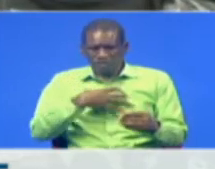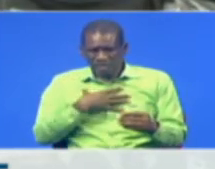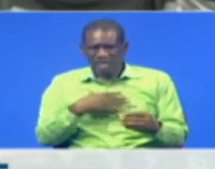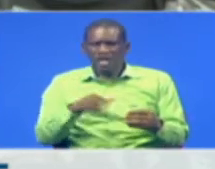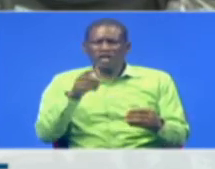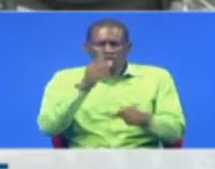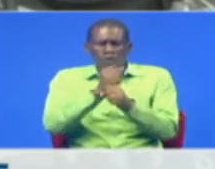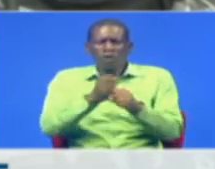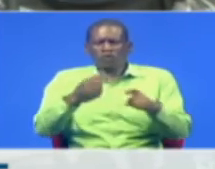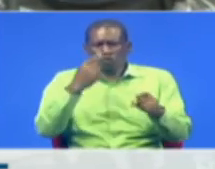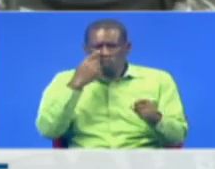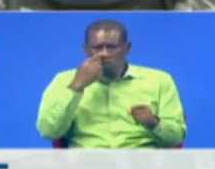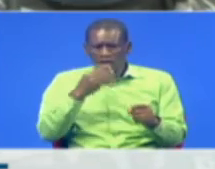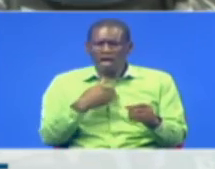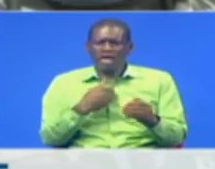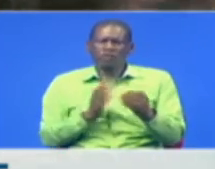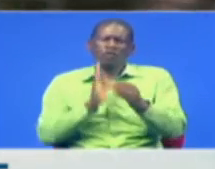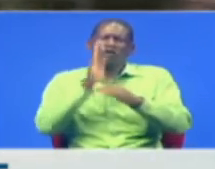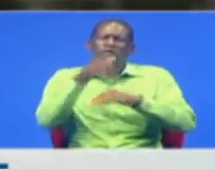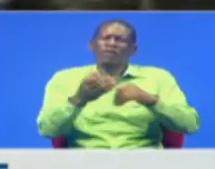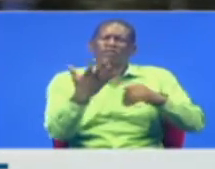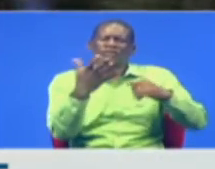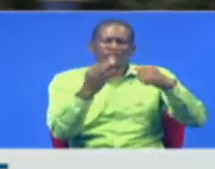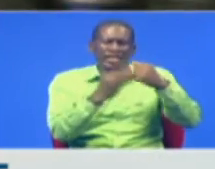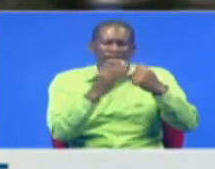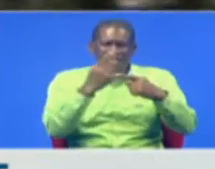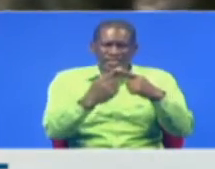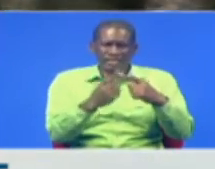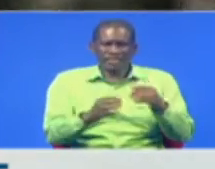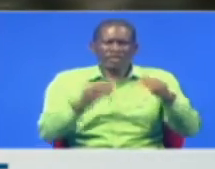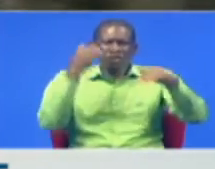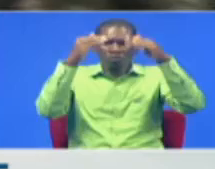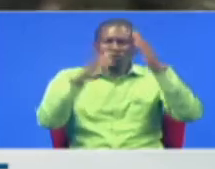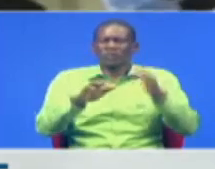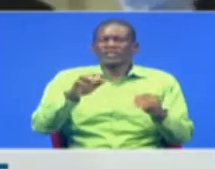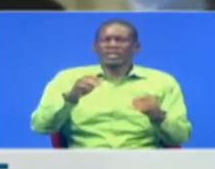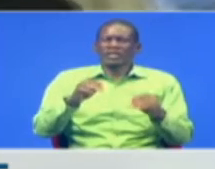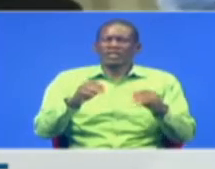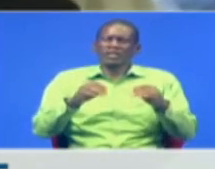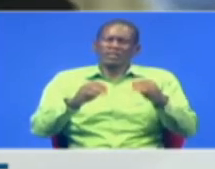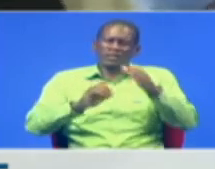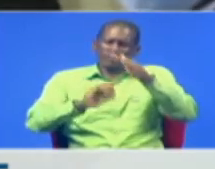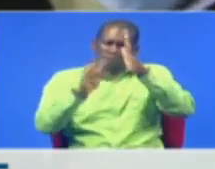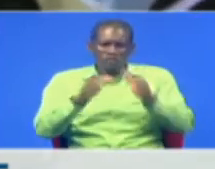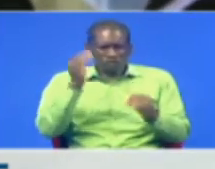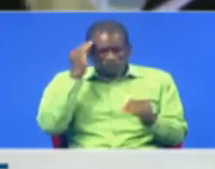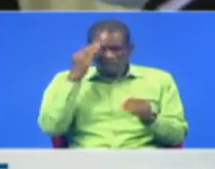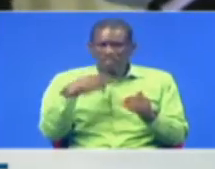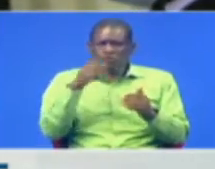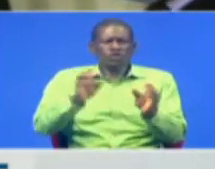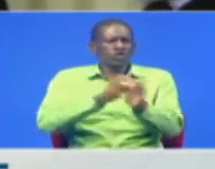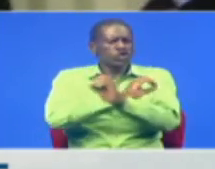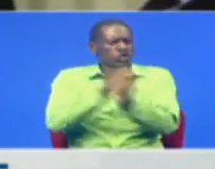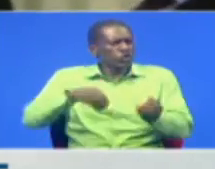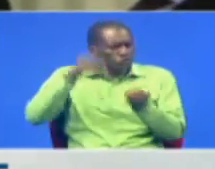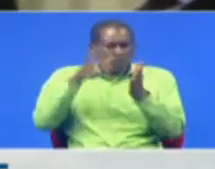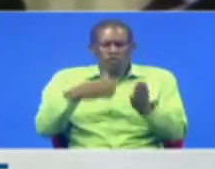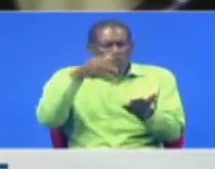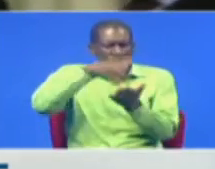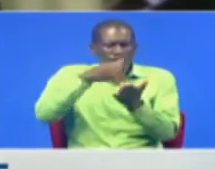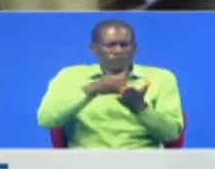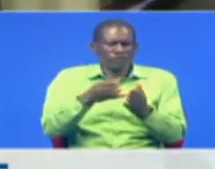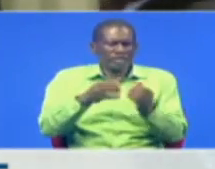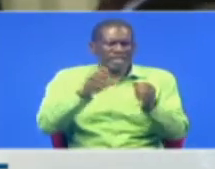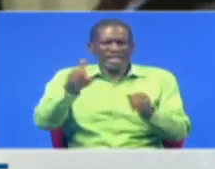because mine is 58 plus X. Professor Magoha reiterated the position that no student who was involved in exam